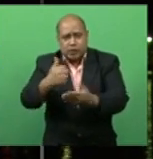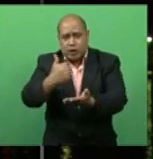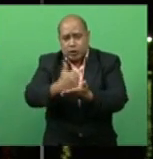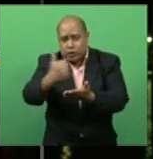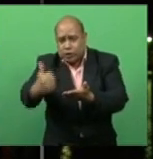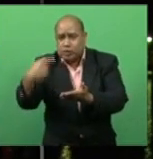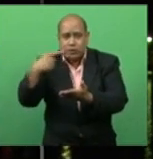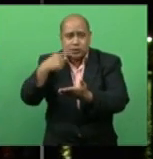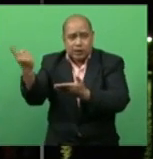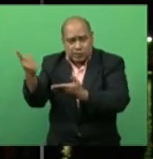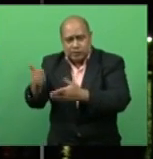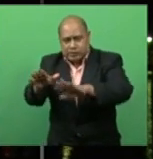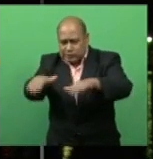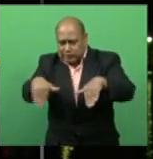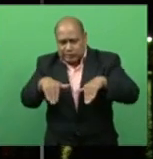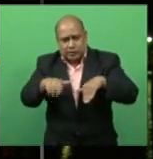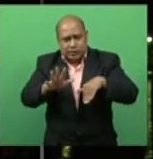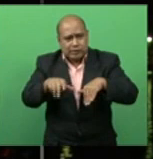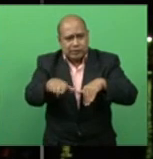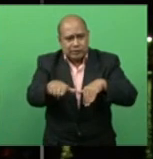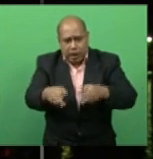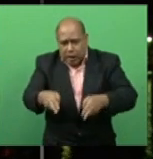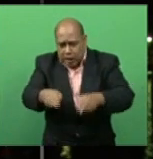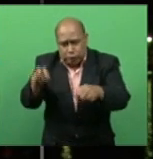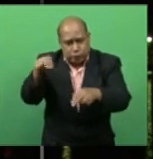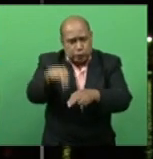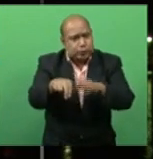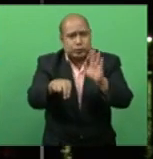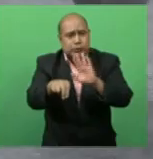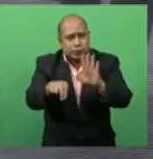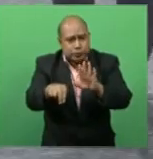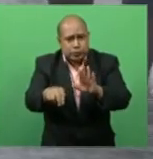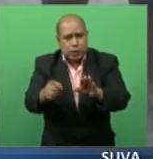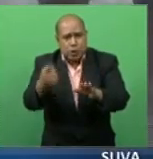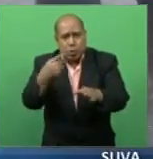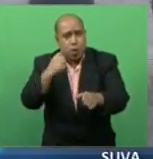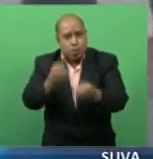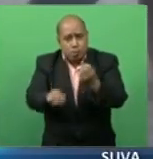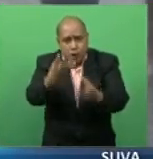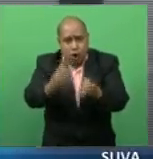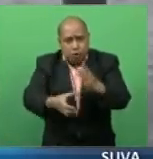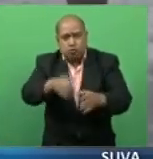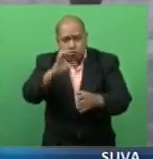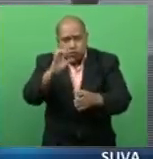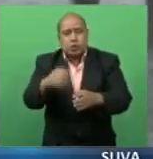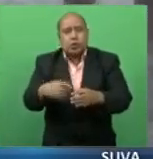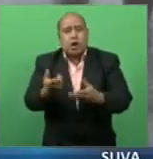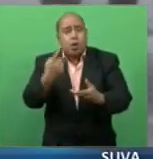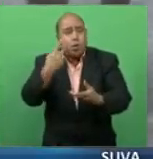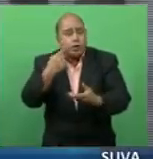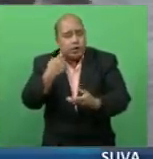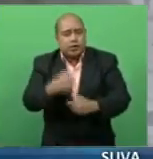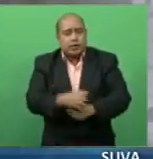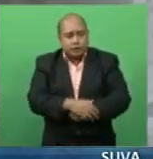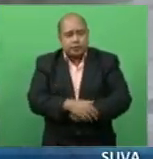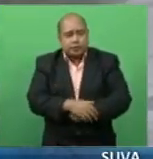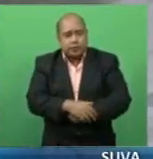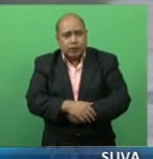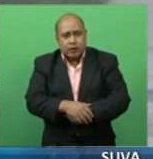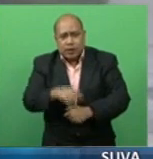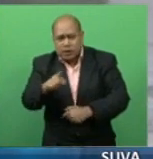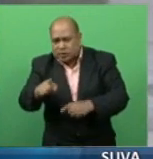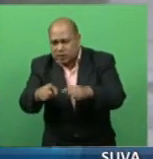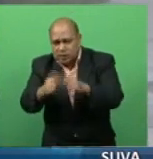rivers and streams and to boil all drinking water. This is the type of behavior that people should refrain